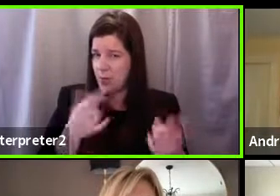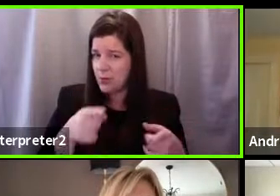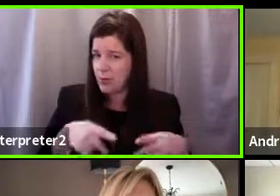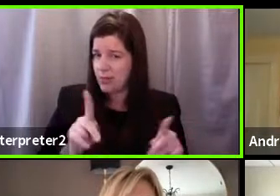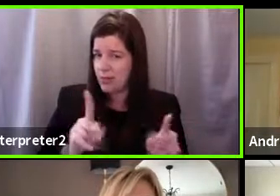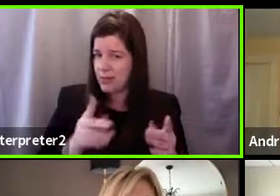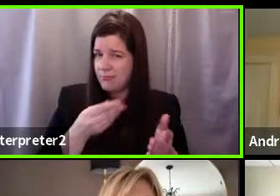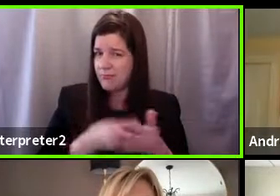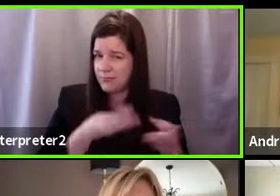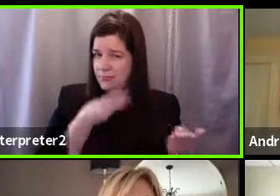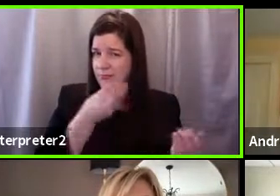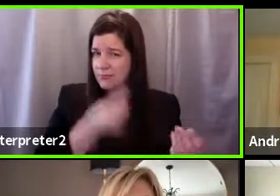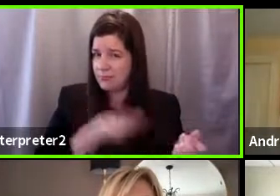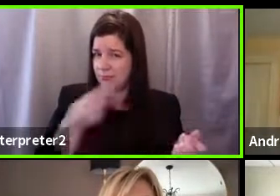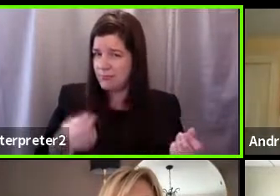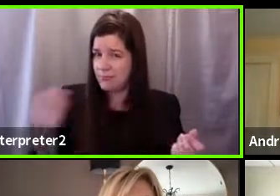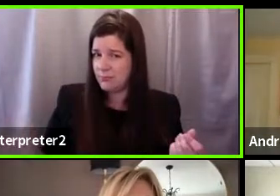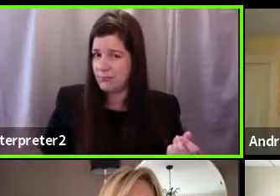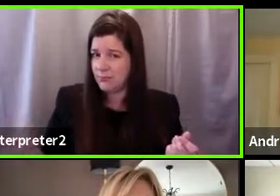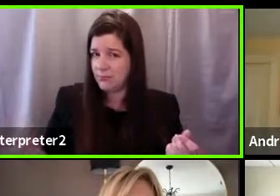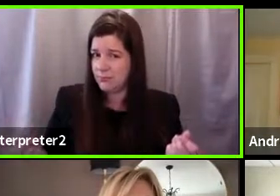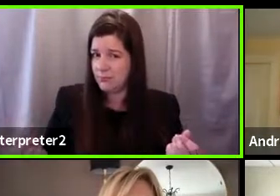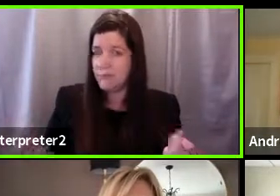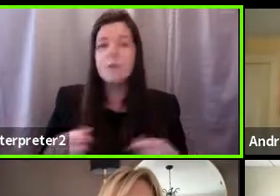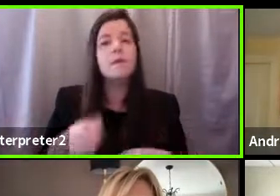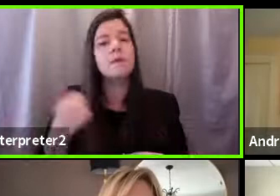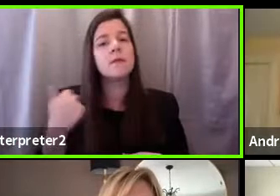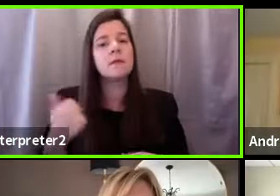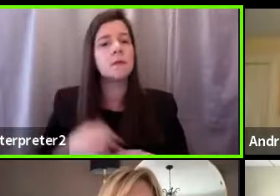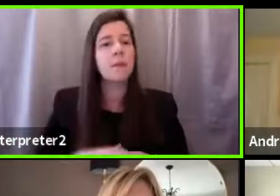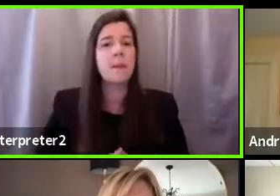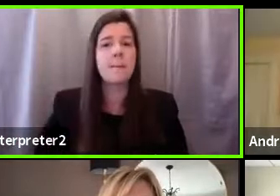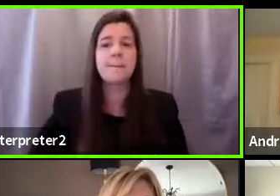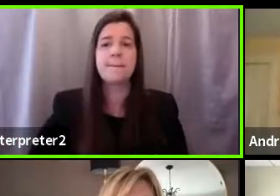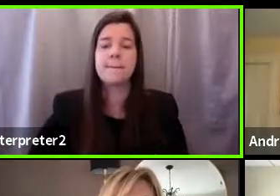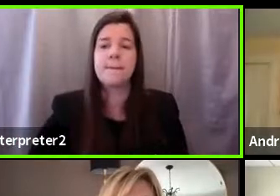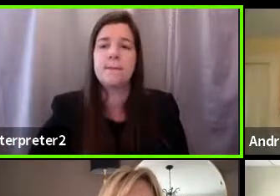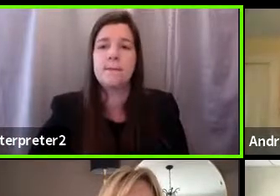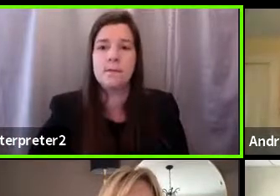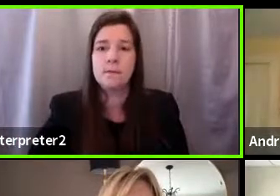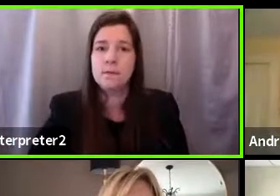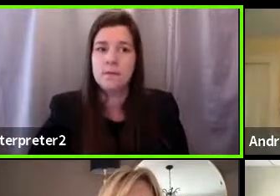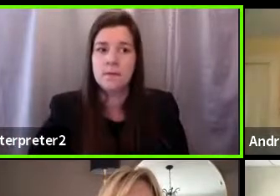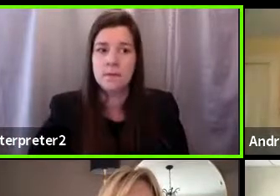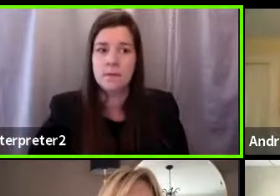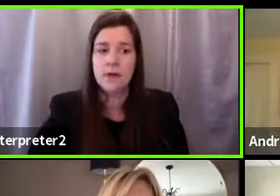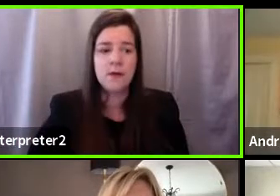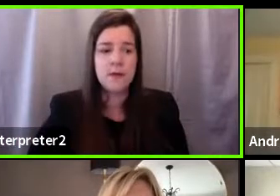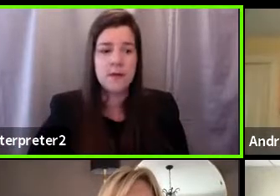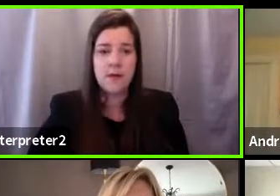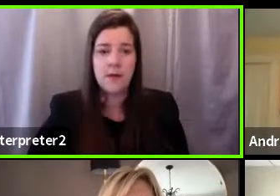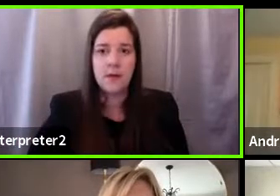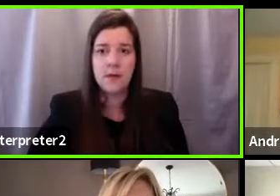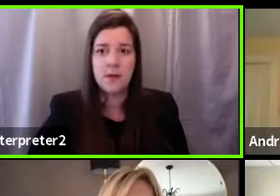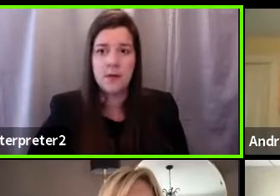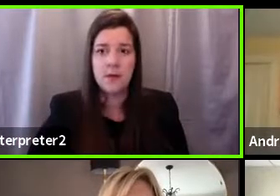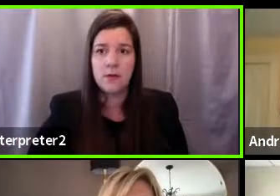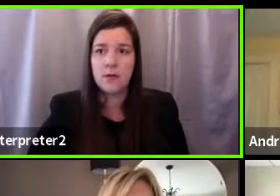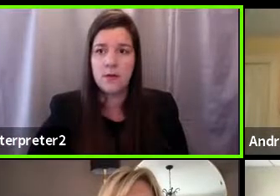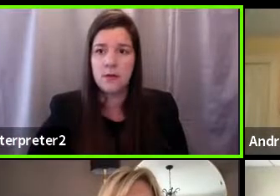I'll respond to that. So this has been an issue that I've discussed with these two committees year after